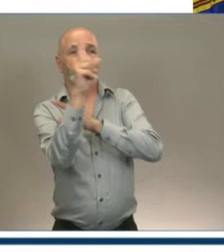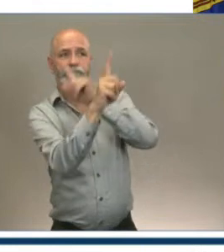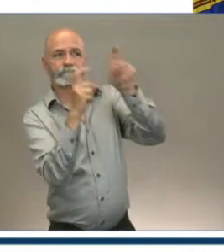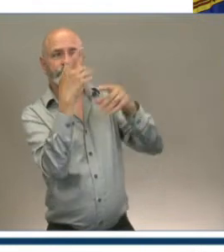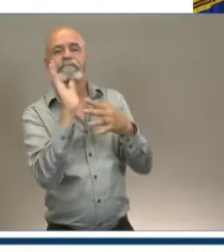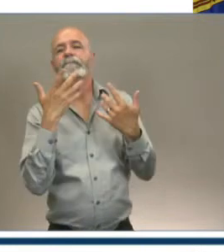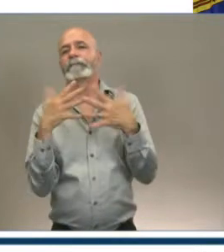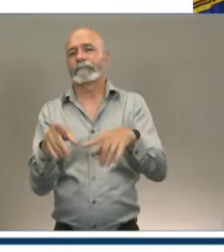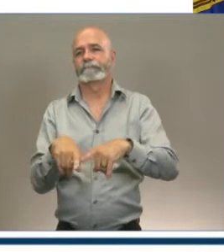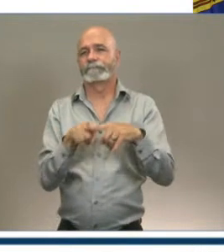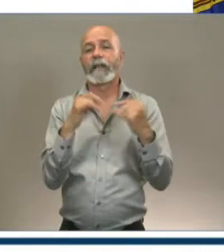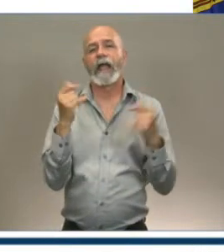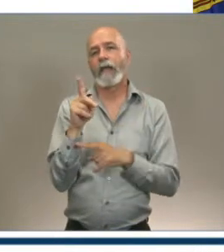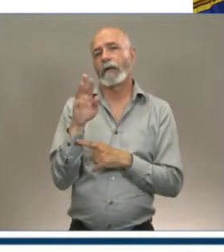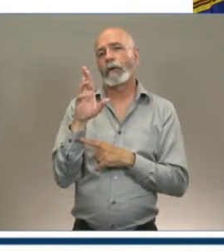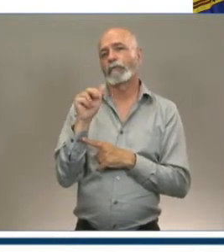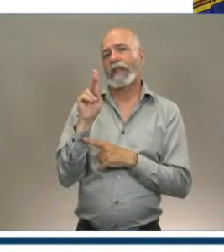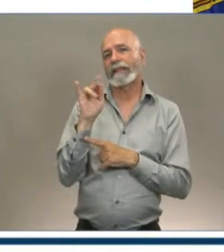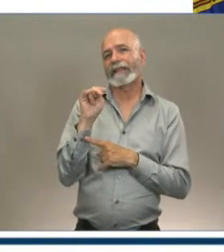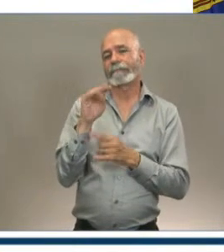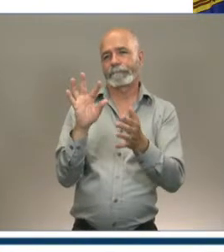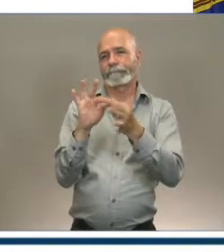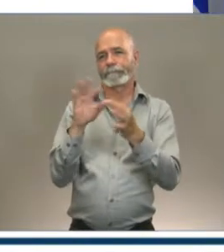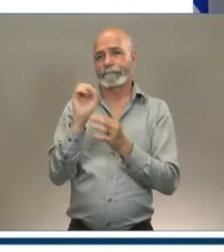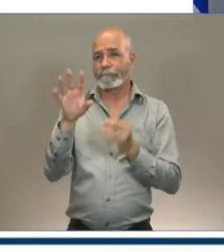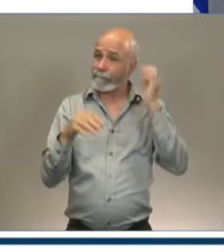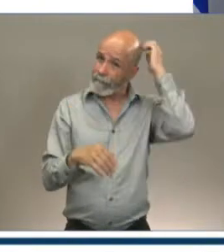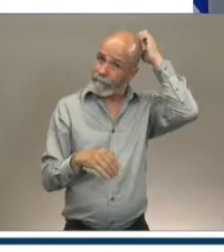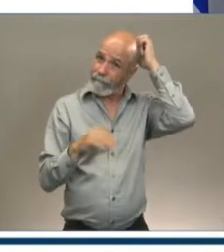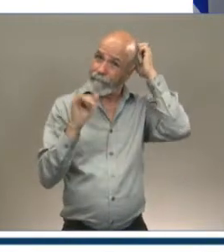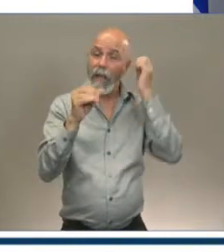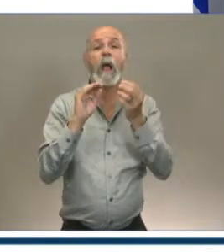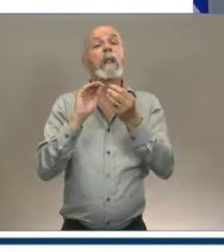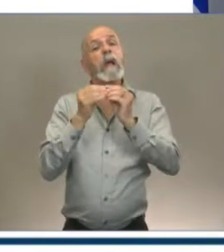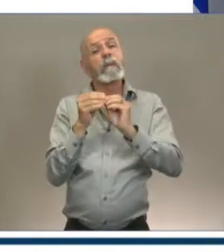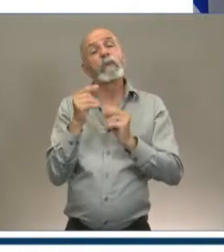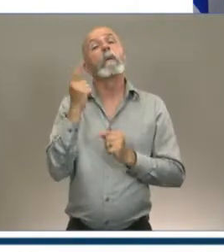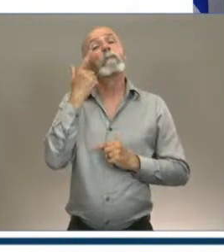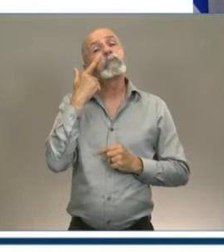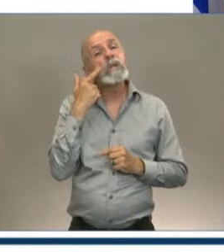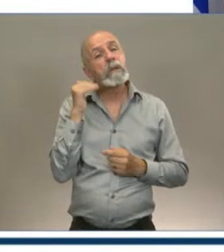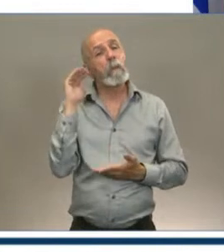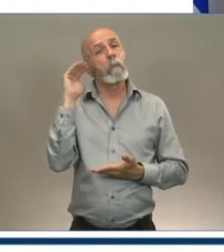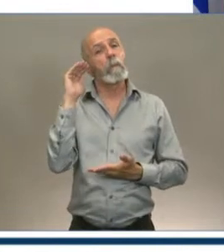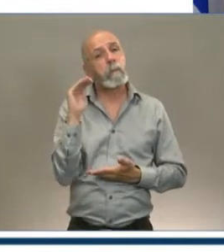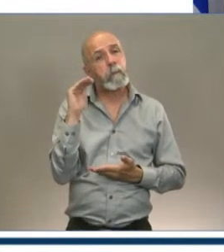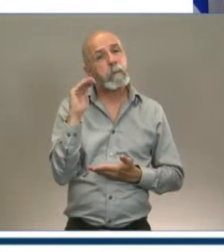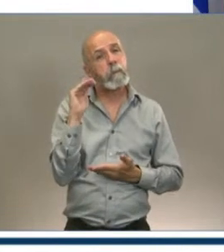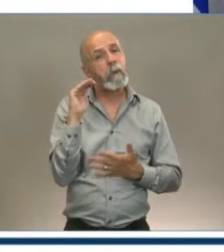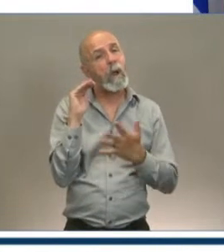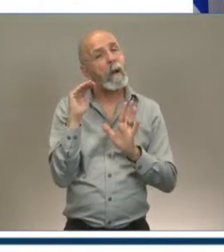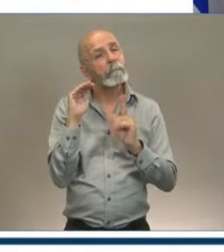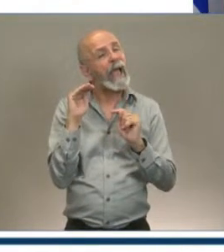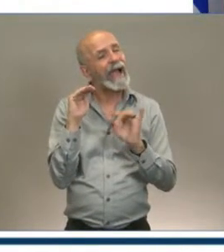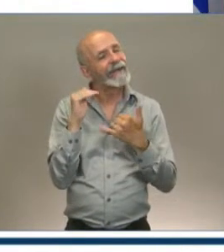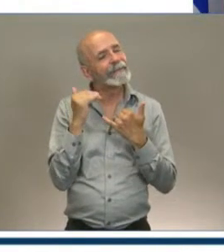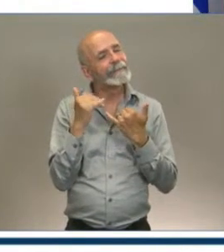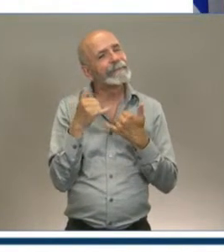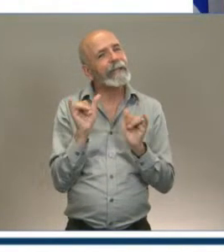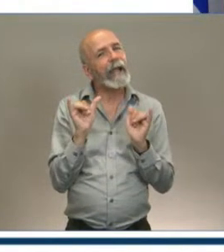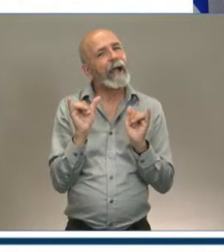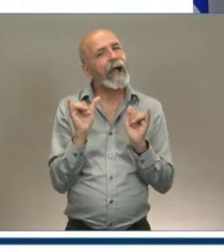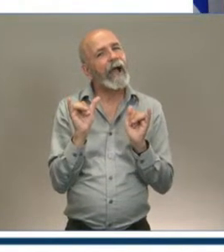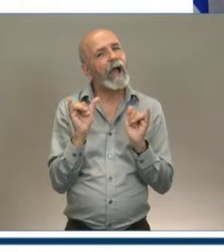cases continue to come down, and that's a positive thing, we're nowhere close to being out of the woods yet. It's not time to let up, not while we